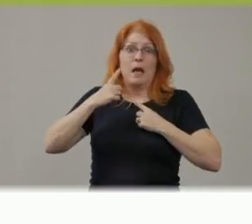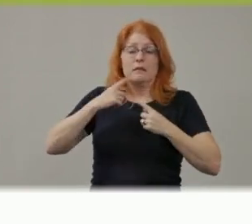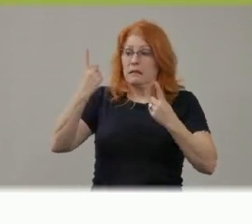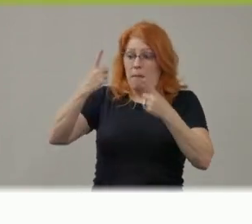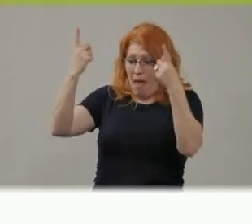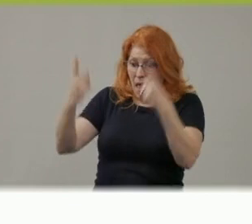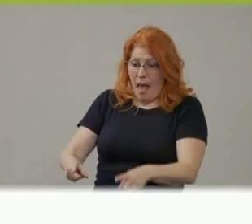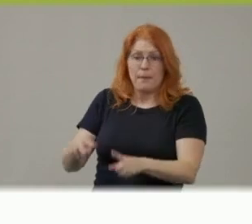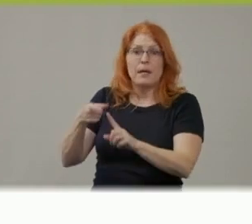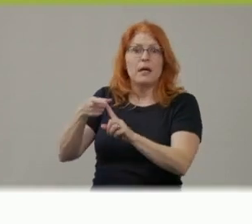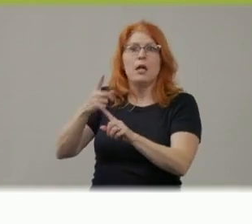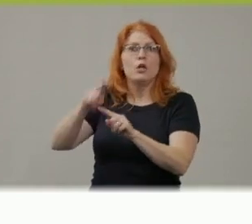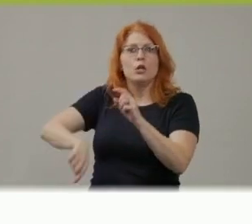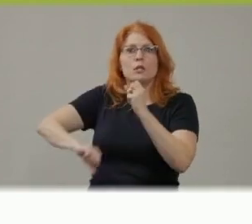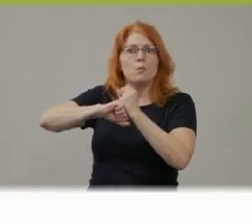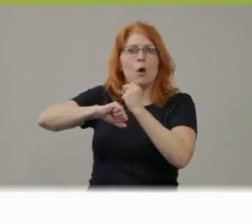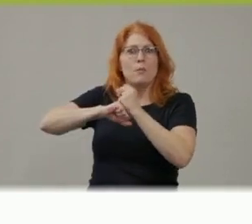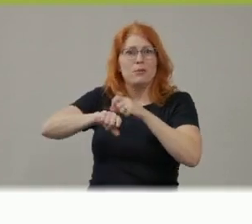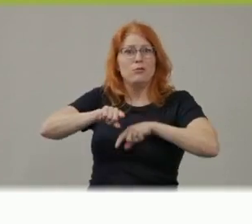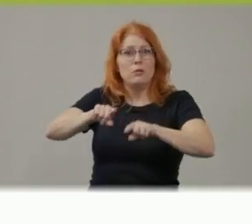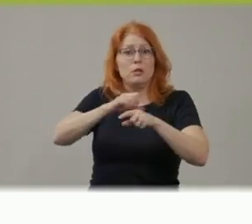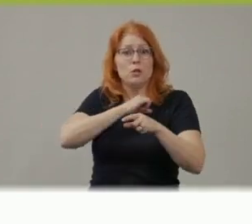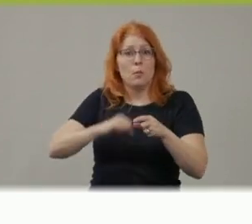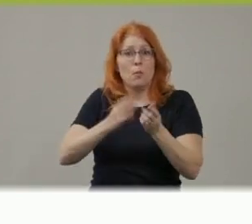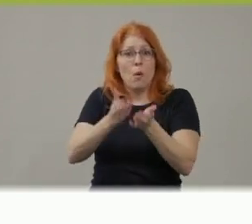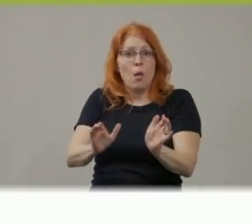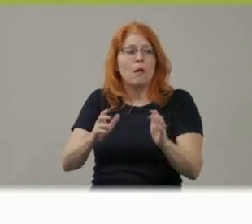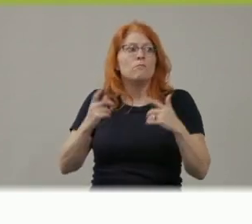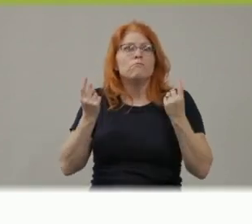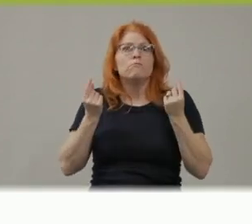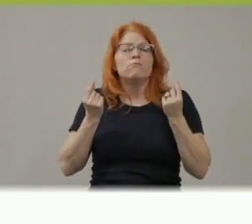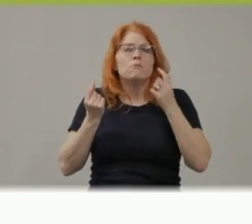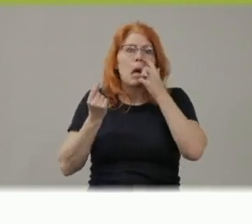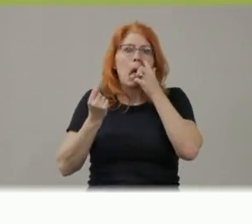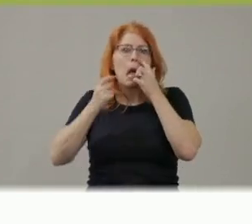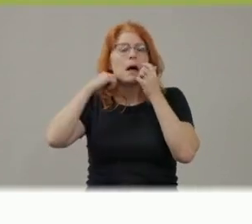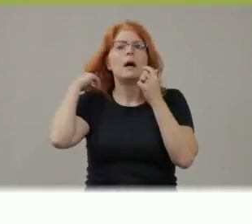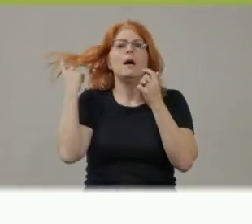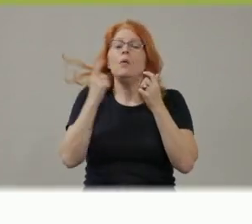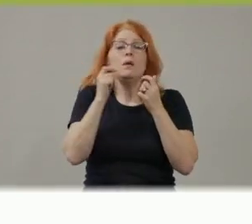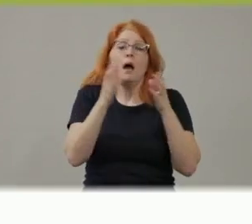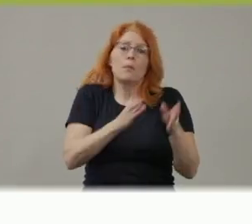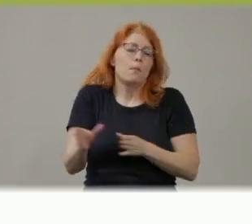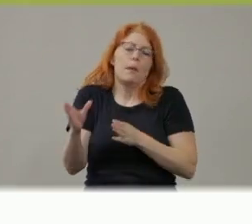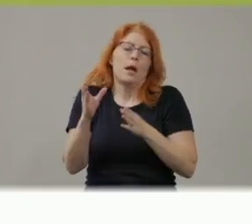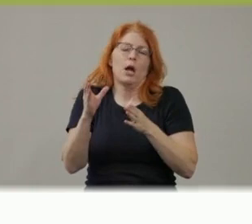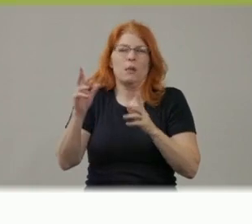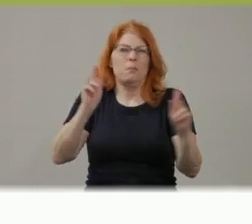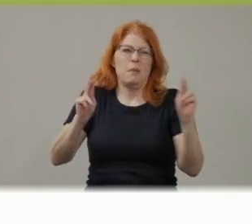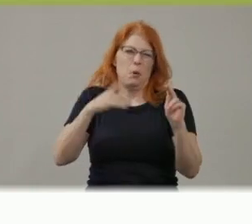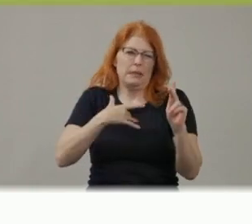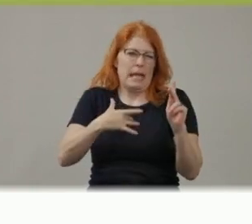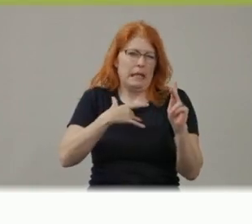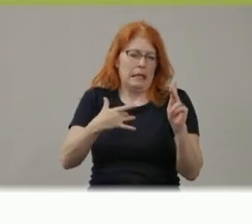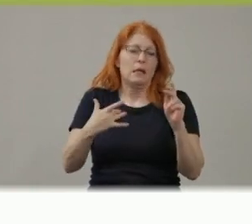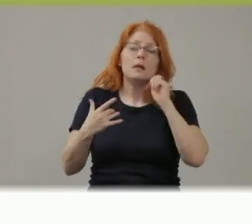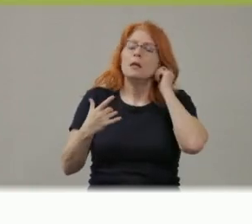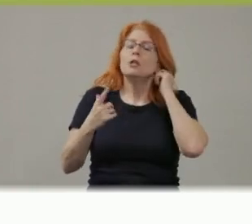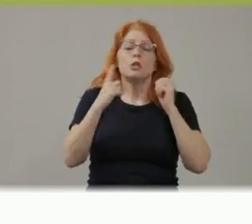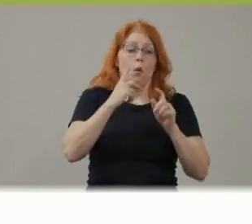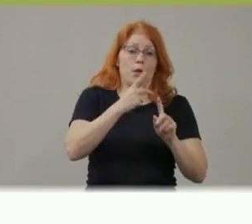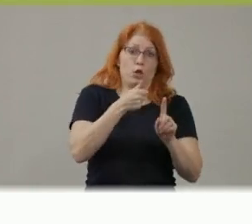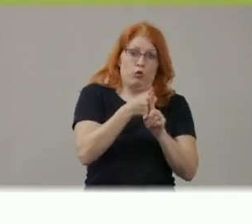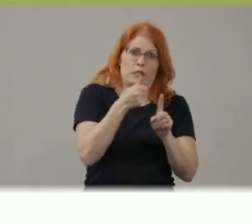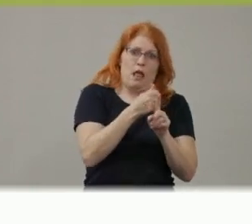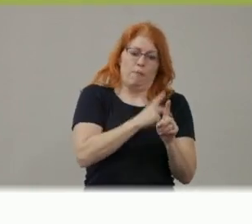incident and they couldn't support me at Super Bowl, then we're not a prepared society. And so I want to talk about personal